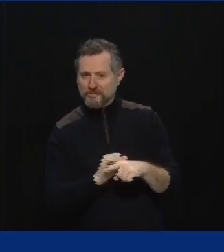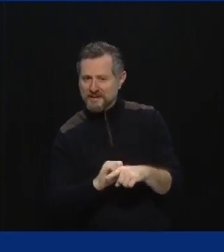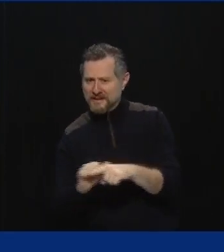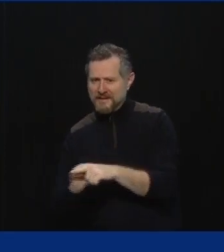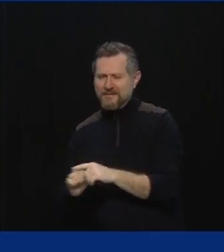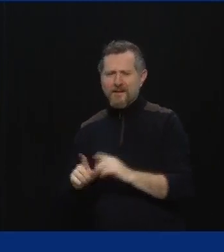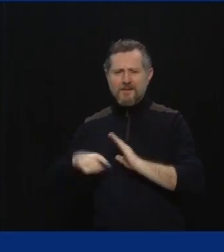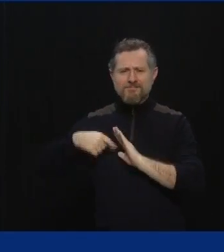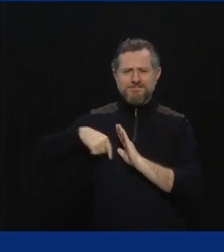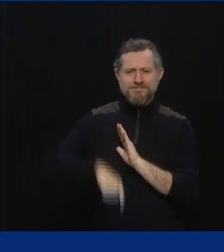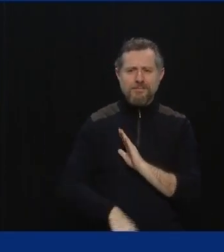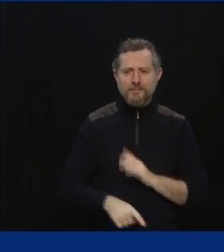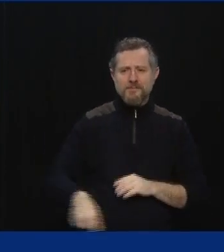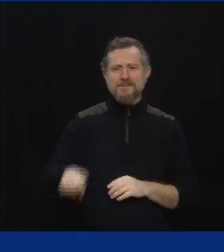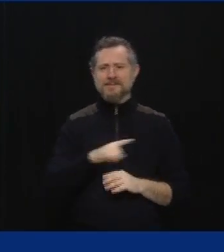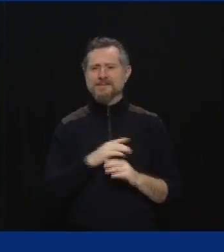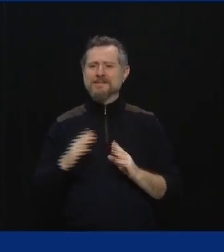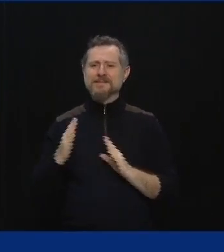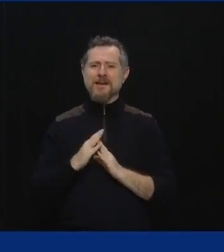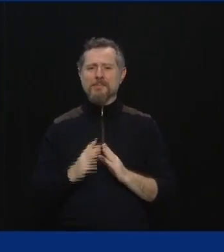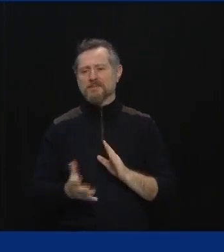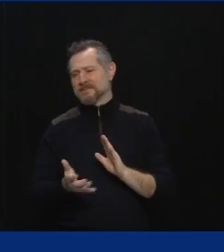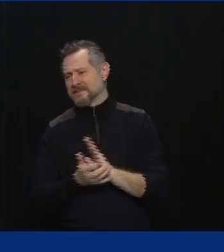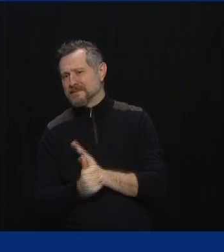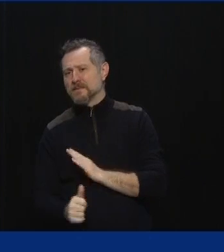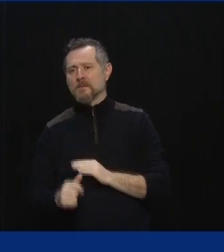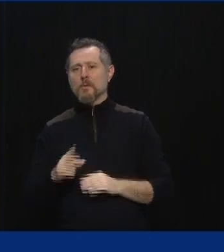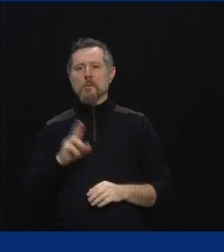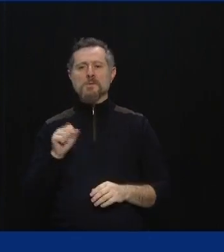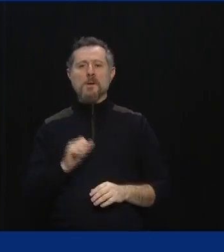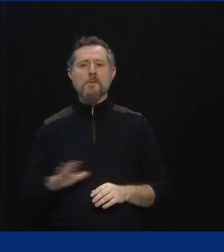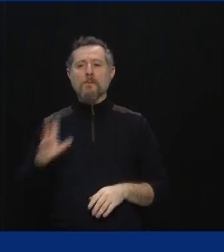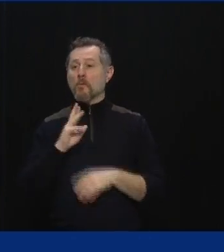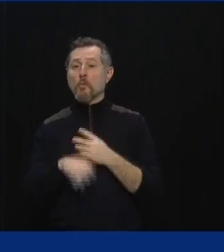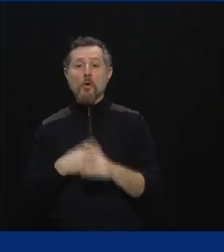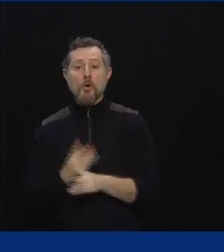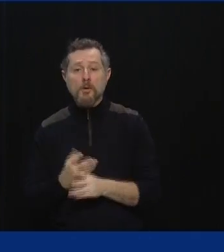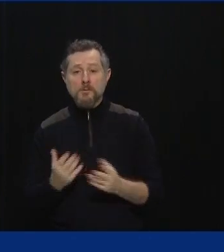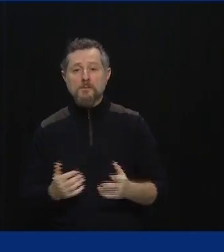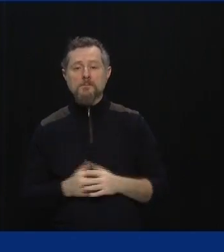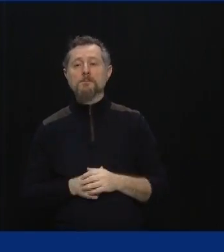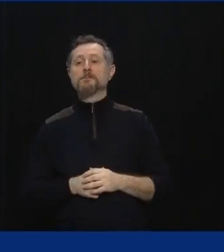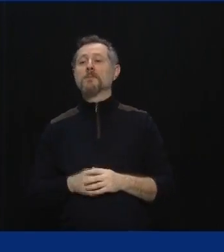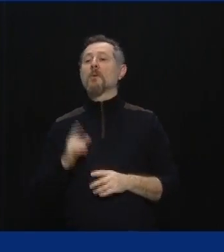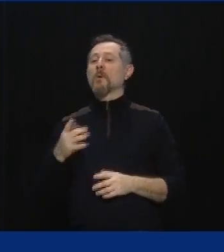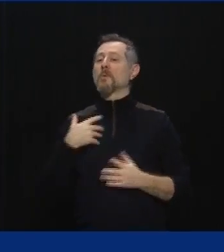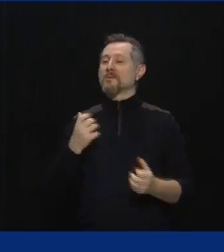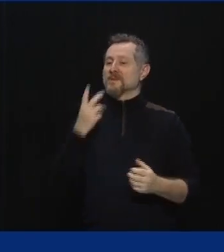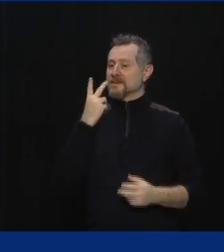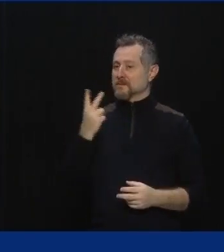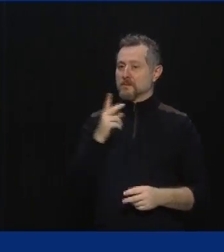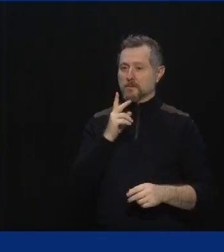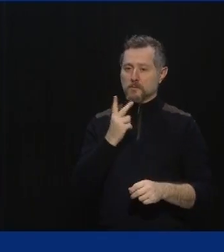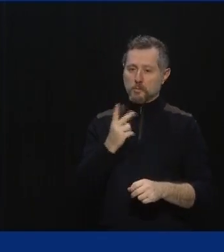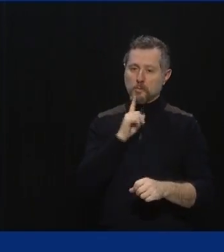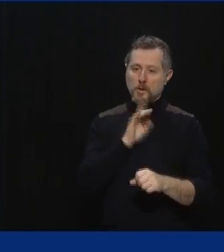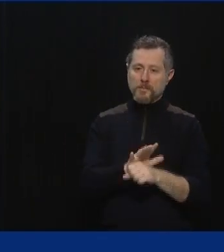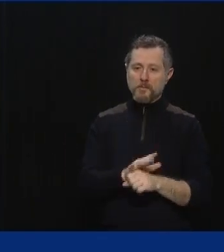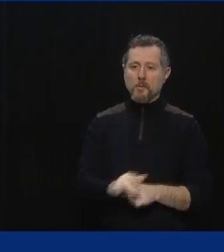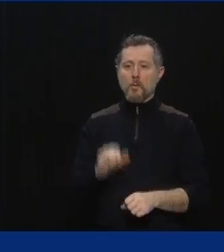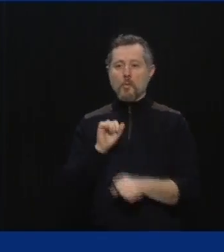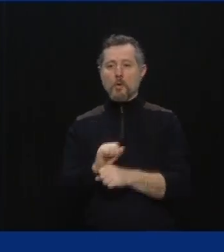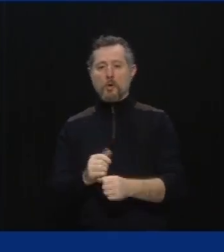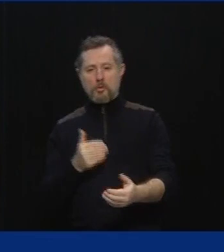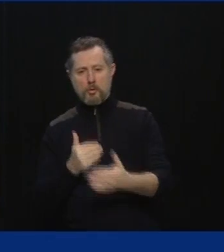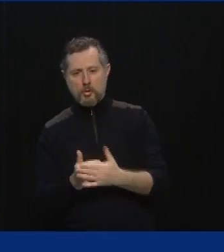tradesmen and women anywhere in the nation, possibly in the world. And I will give you a commitment, two commitments. One is we will work closely